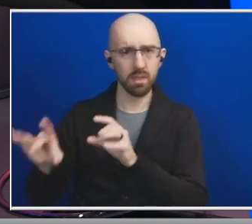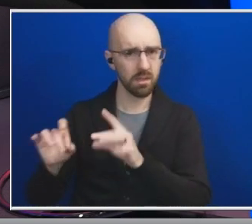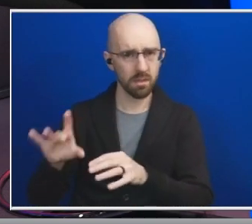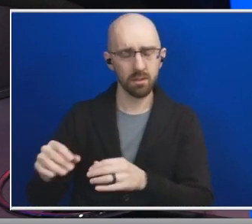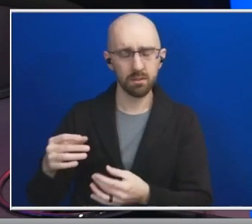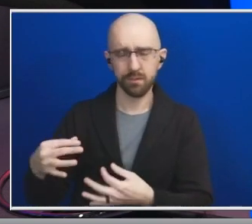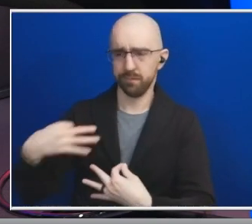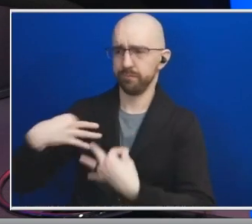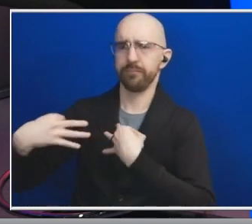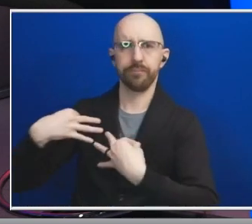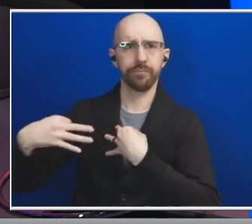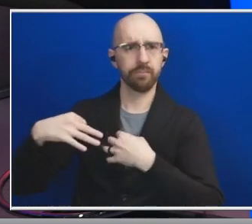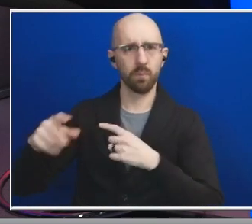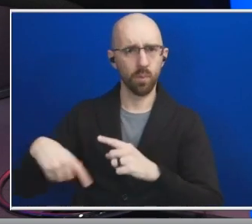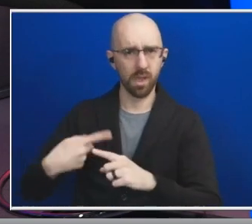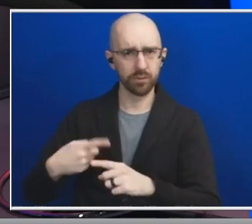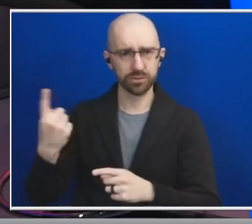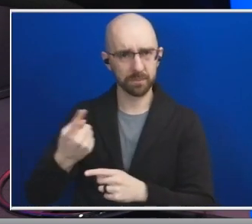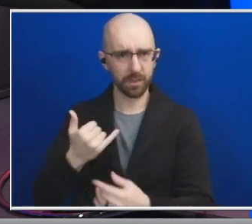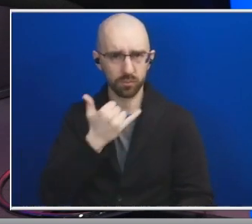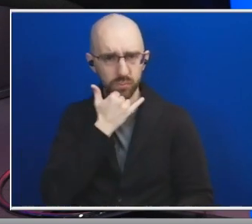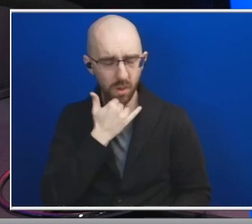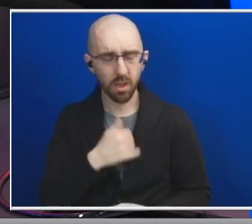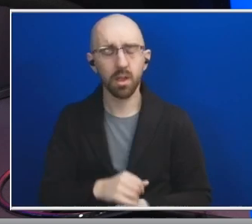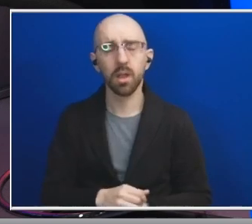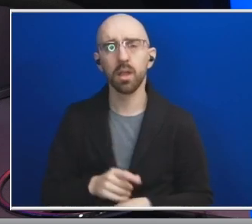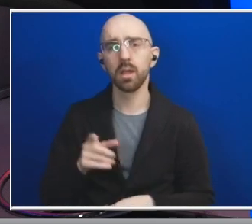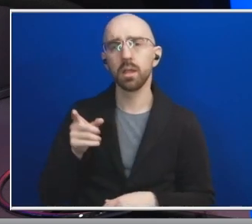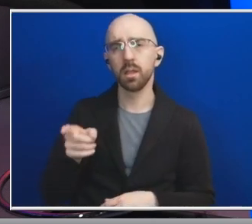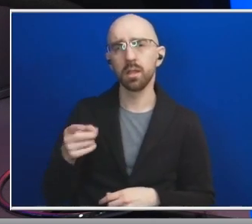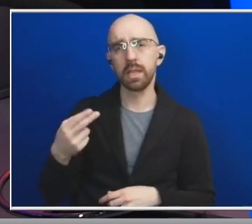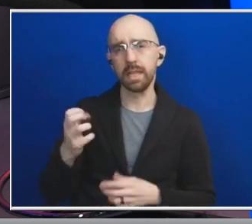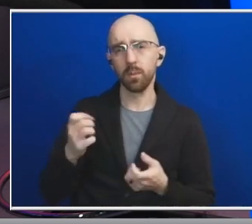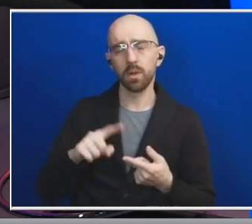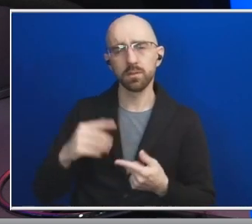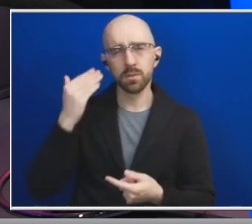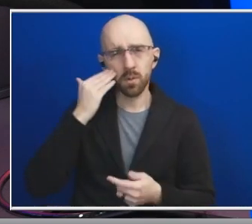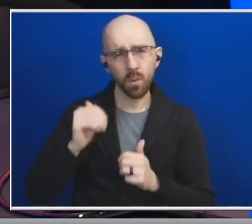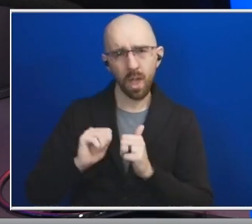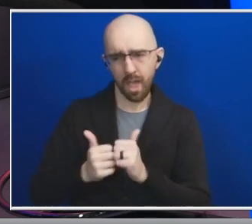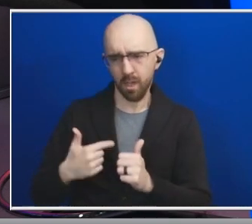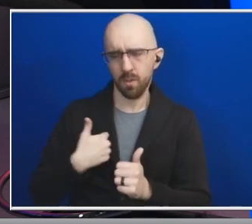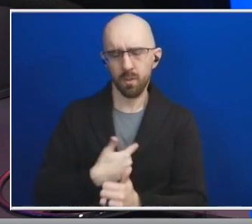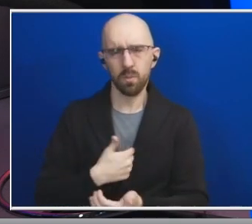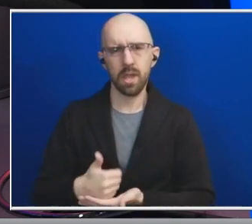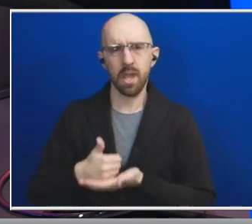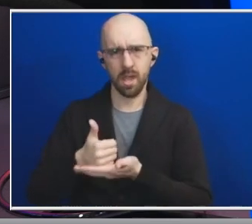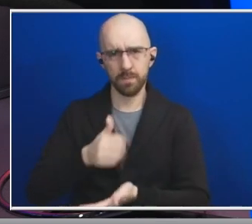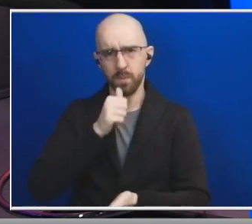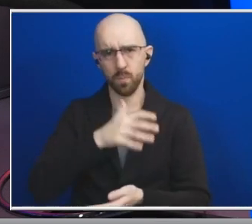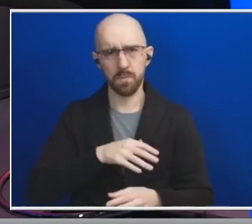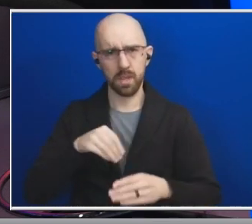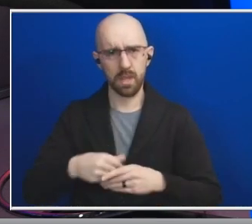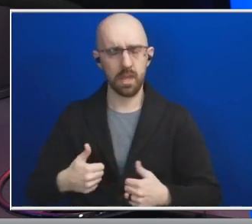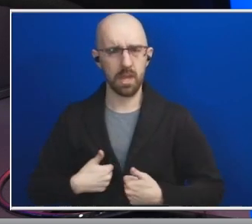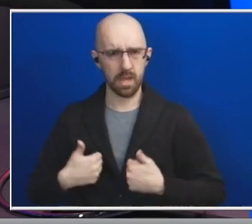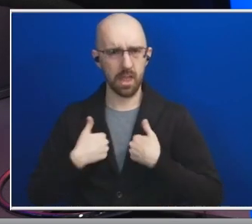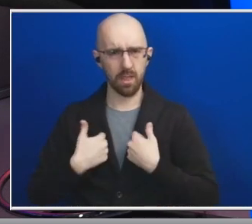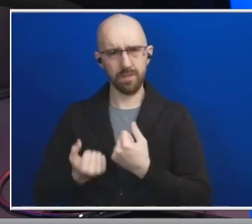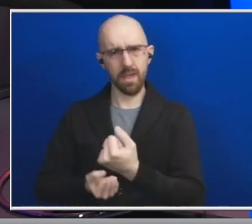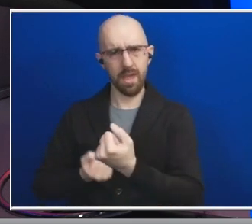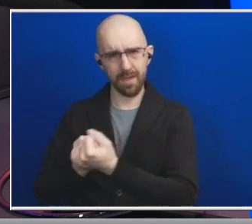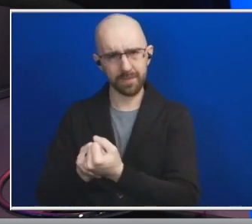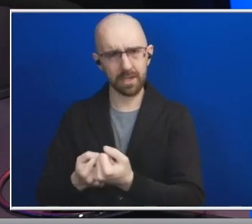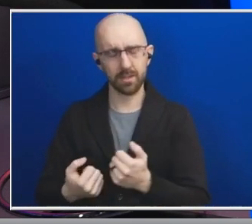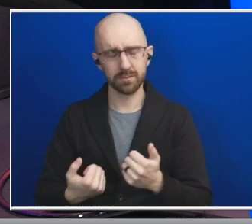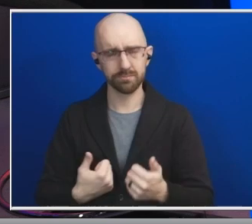wrong. He wants to know, how do we help the women in our lives advocate for themselves if they feel like